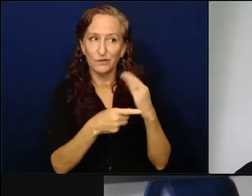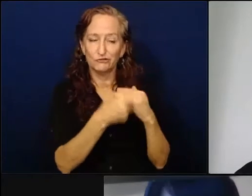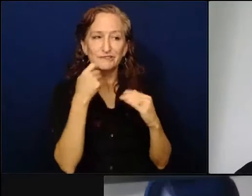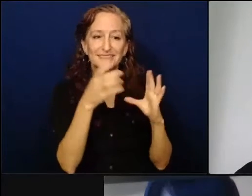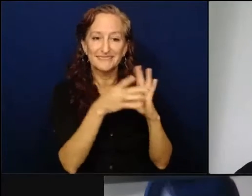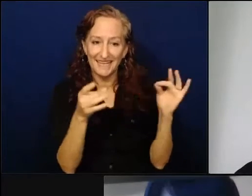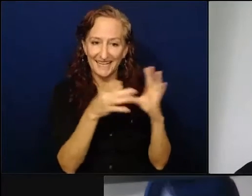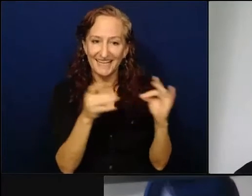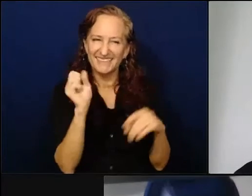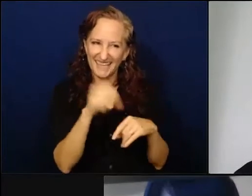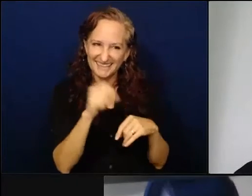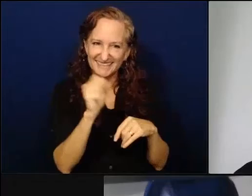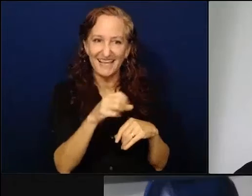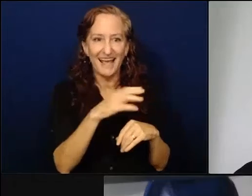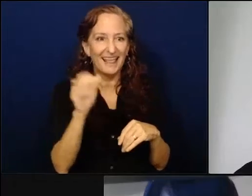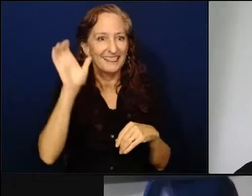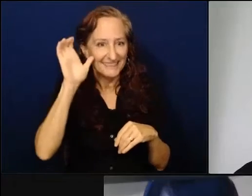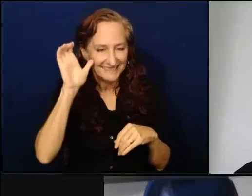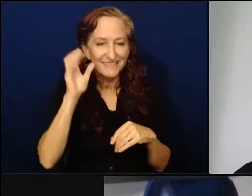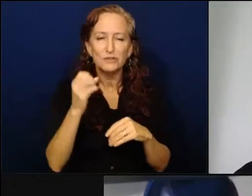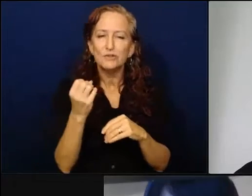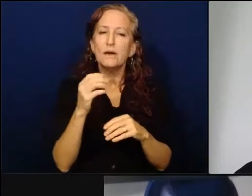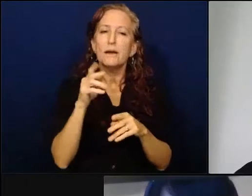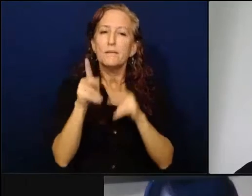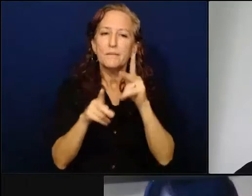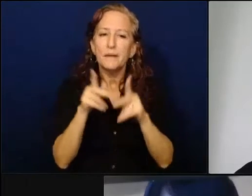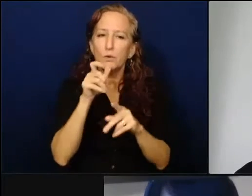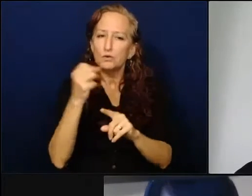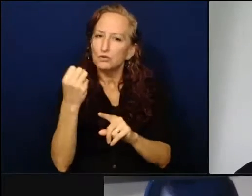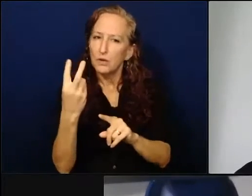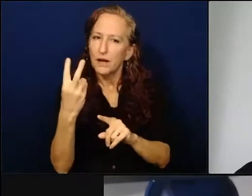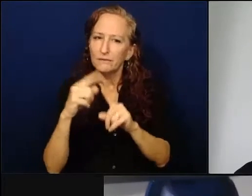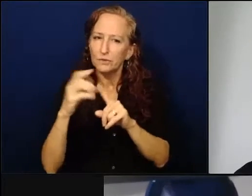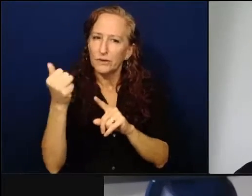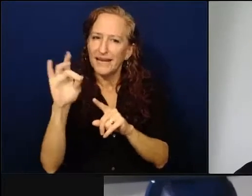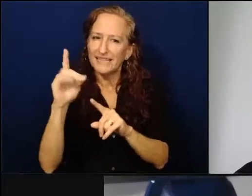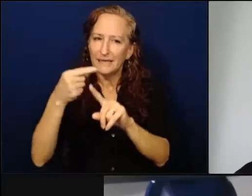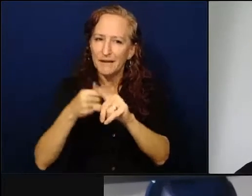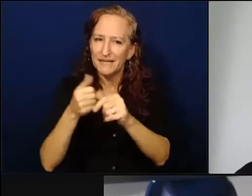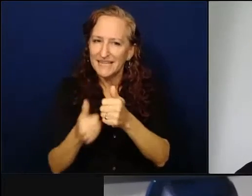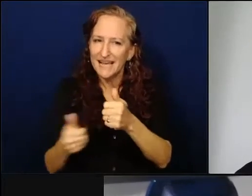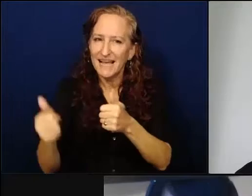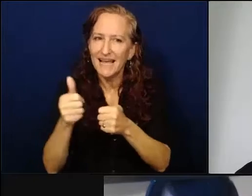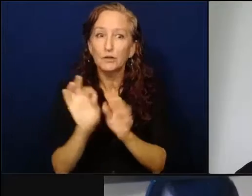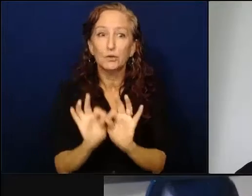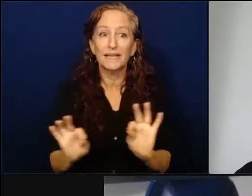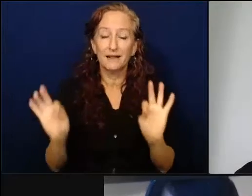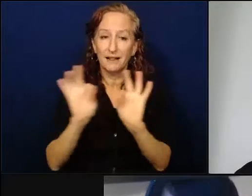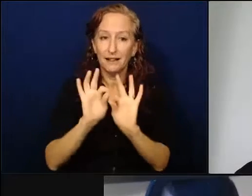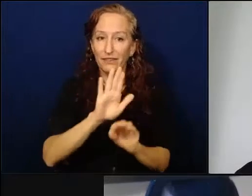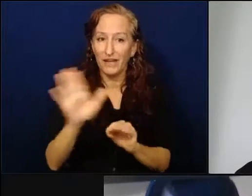advice that Jennifer just shared. The 12 to 18 months ahead of you is actually a critical part of that. Early on in building